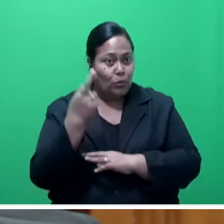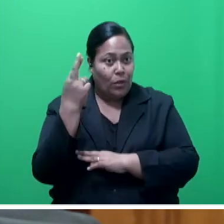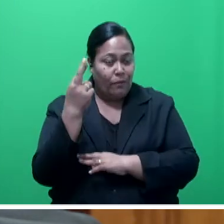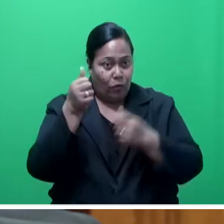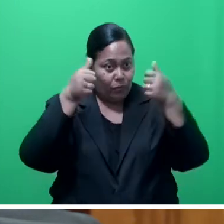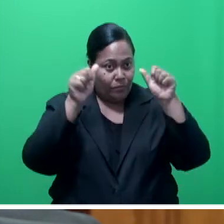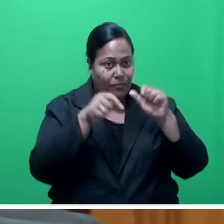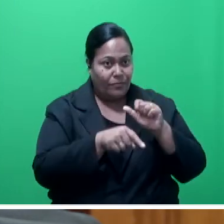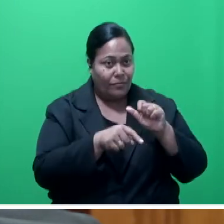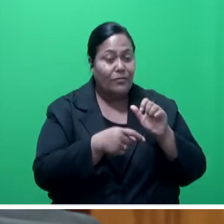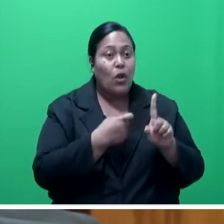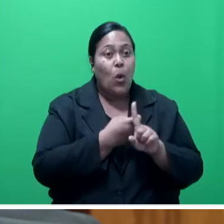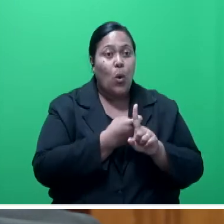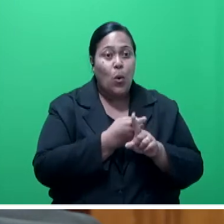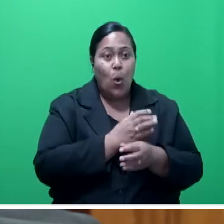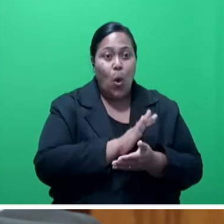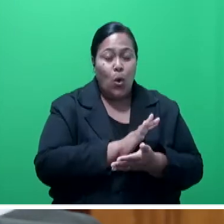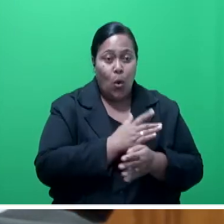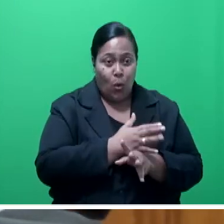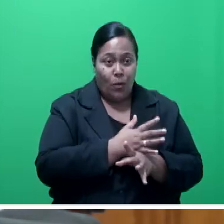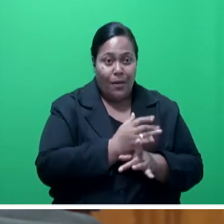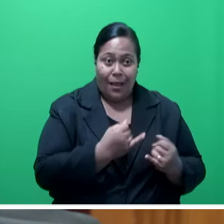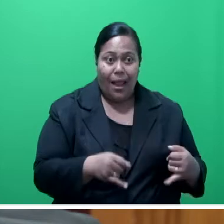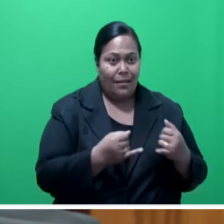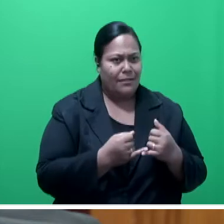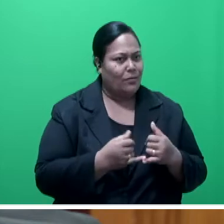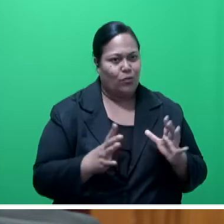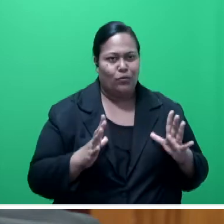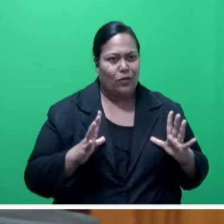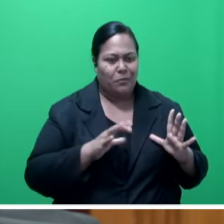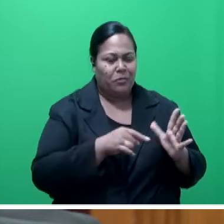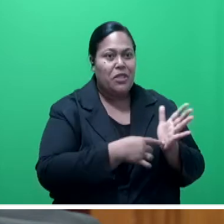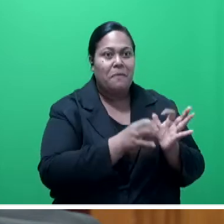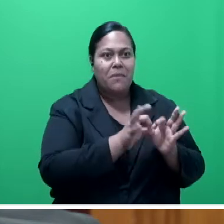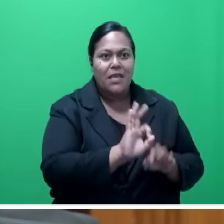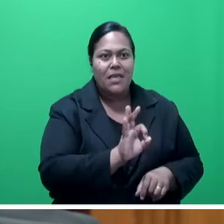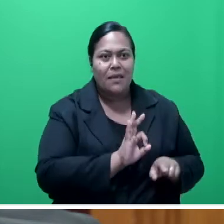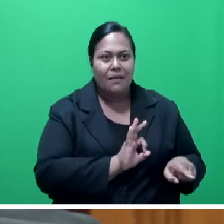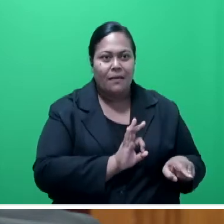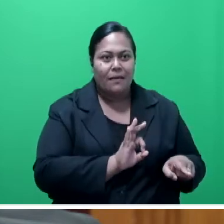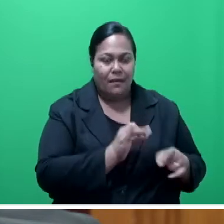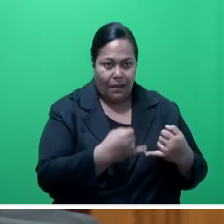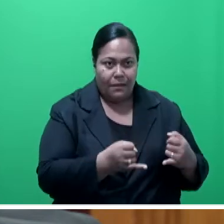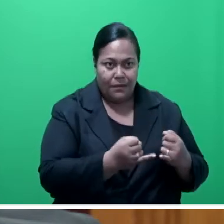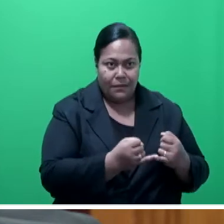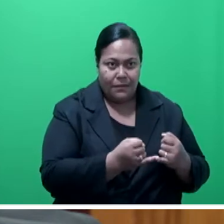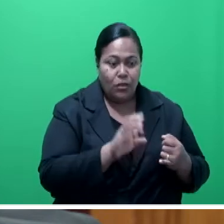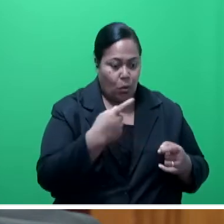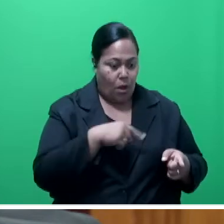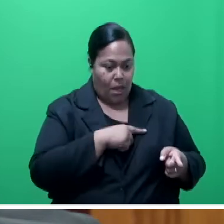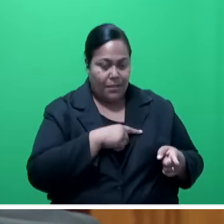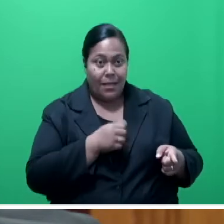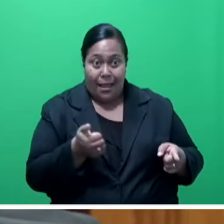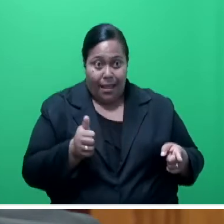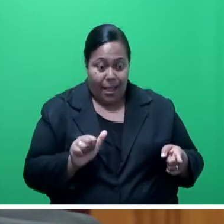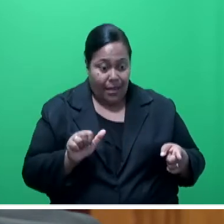Island reveals that they are TB free. And we want to maintain it that way. So we are now put stringent measures of any animal movement